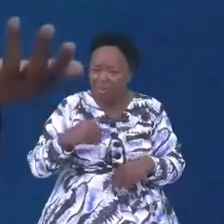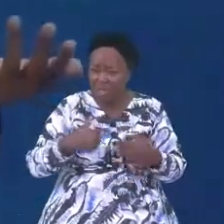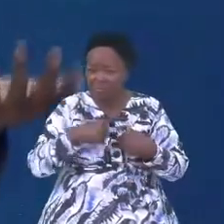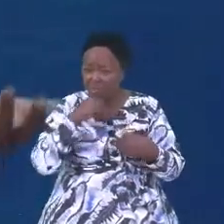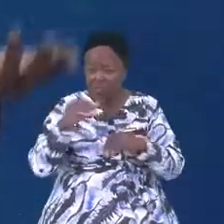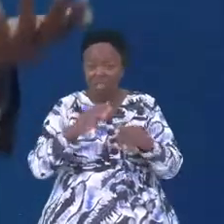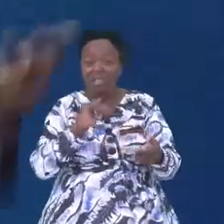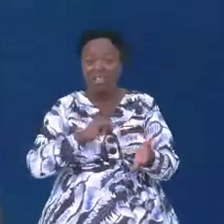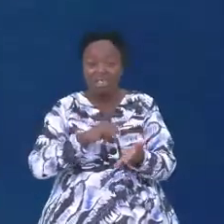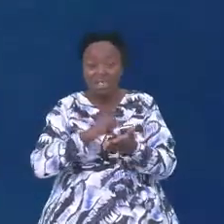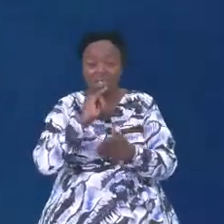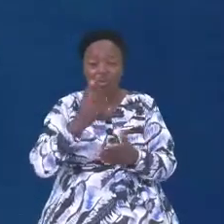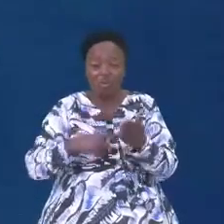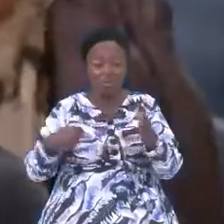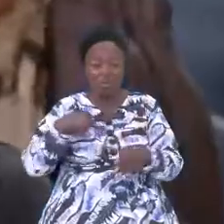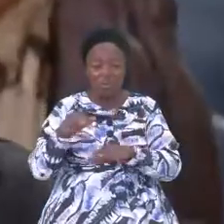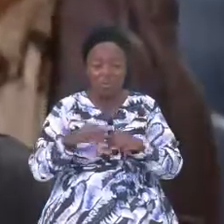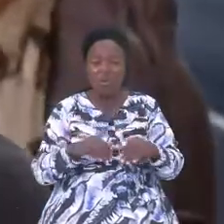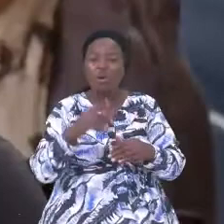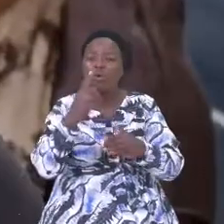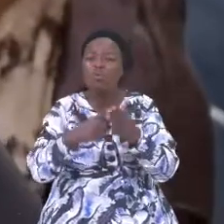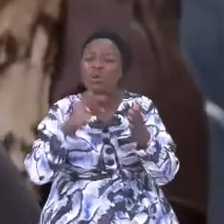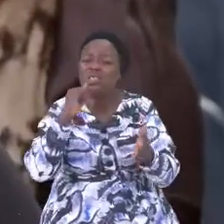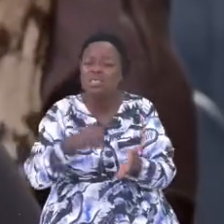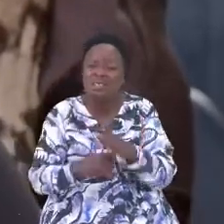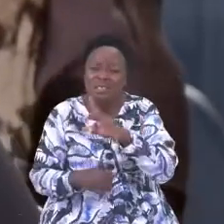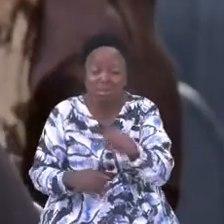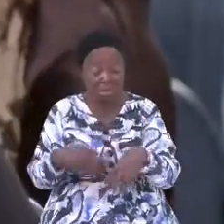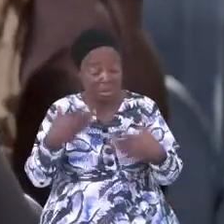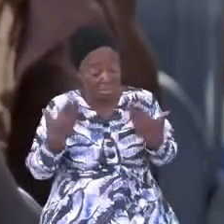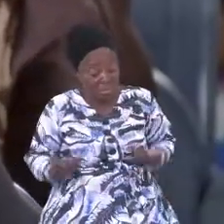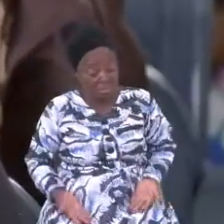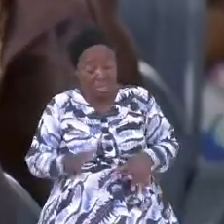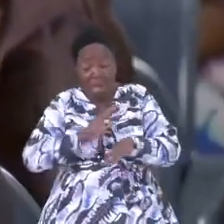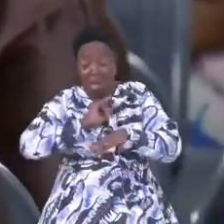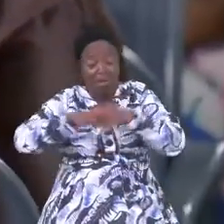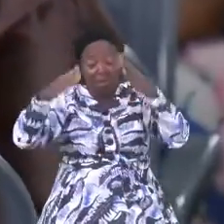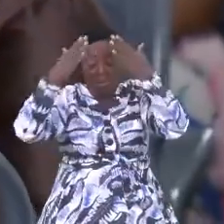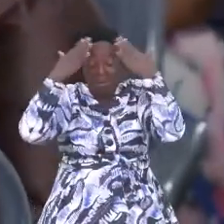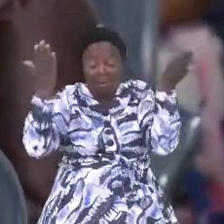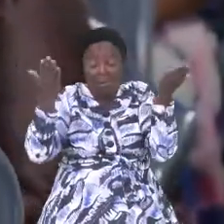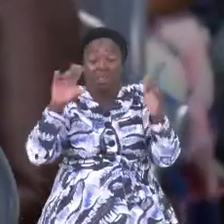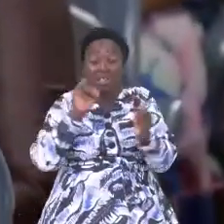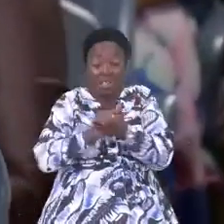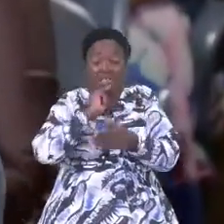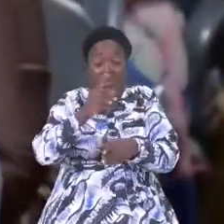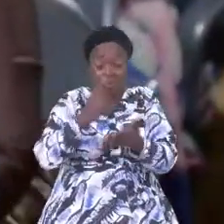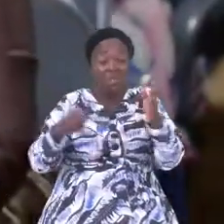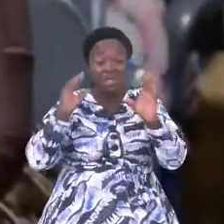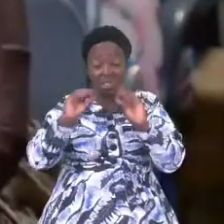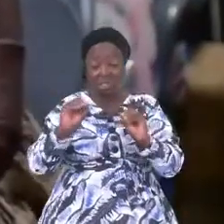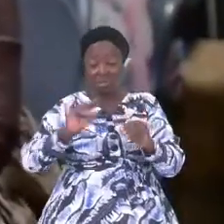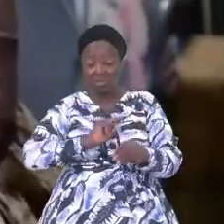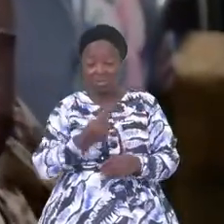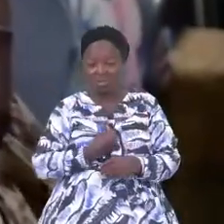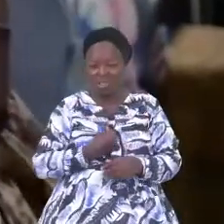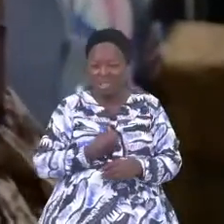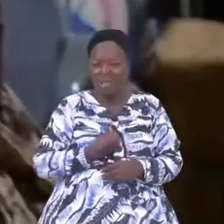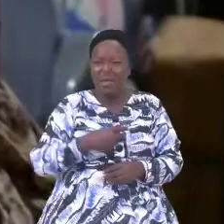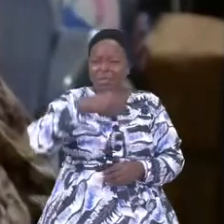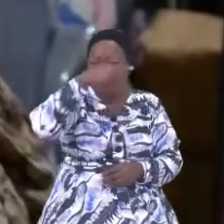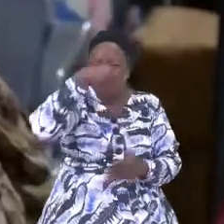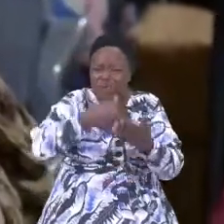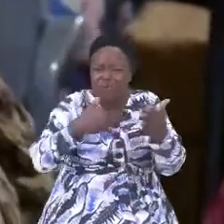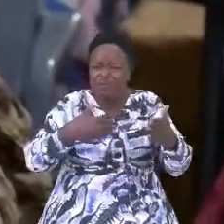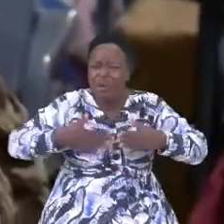know. That's what they tell us. Before confession can be real, and before confession can be